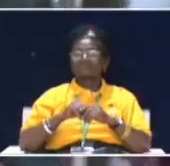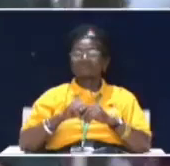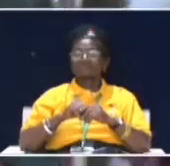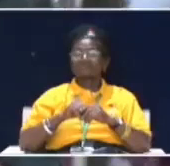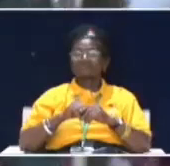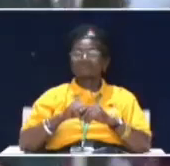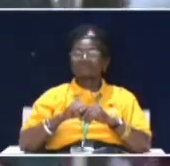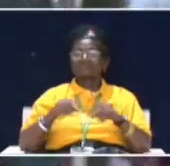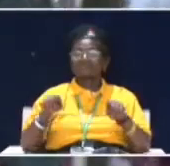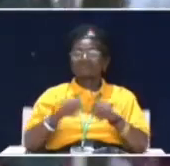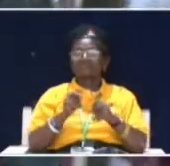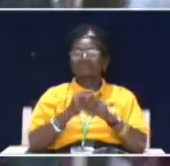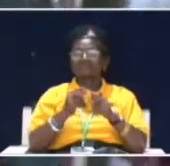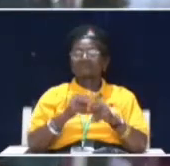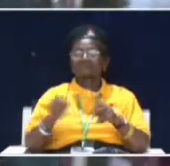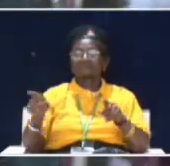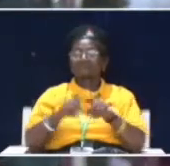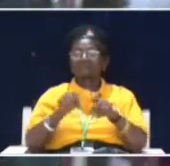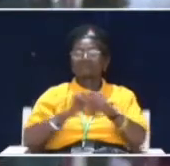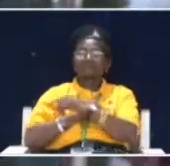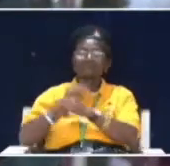first, as soon as I heard it,